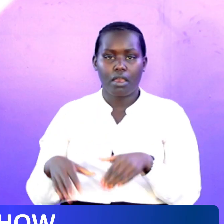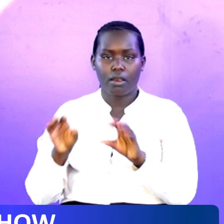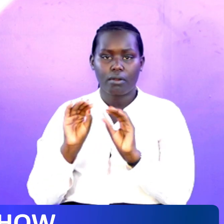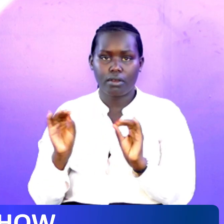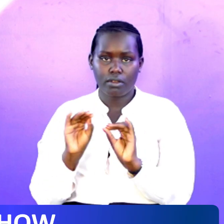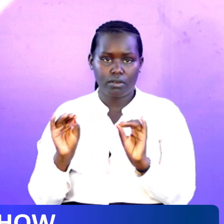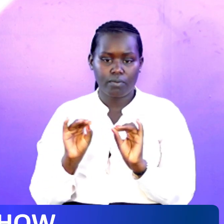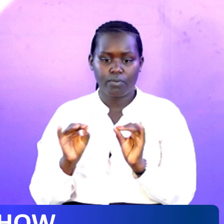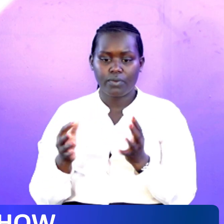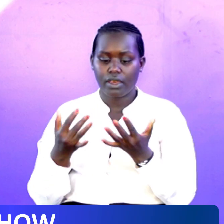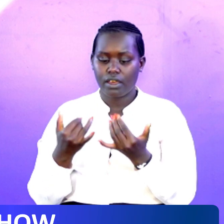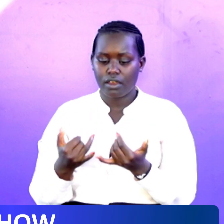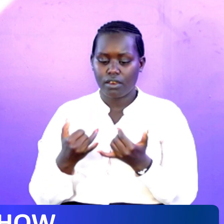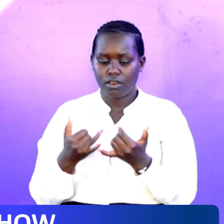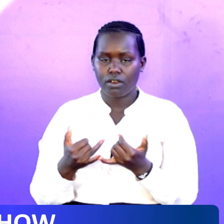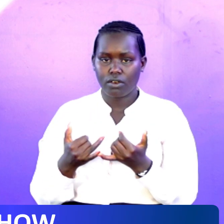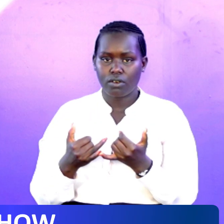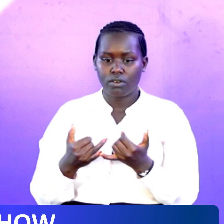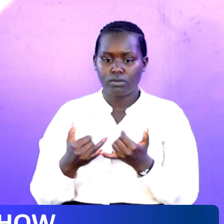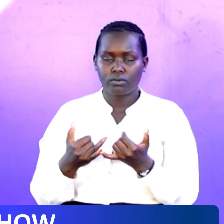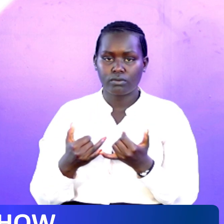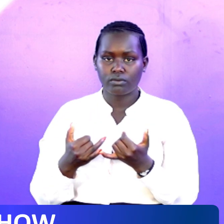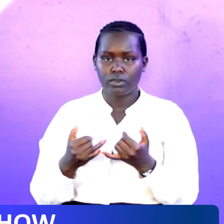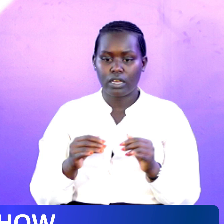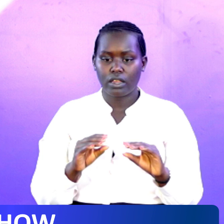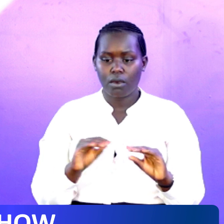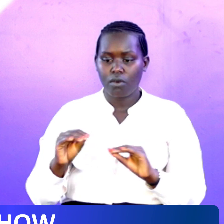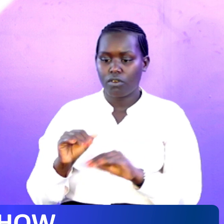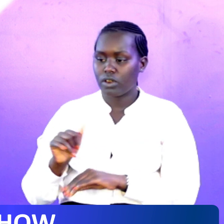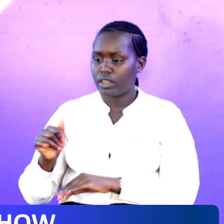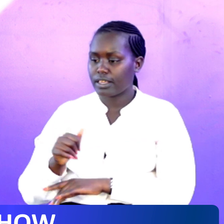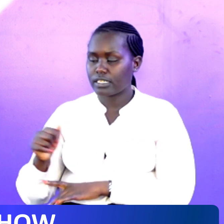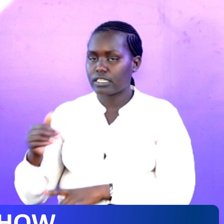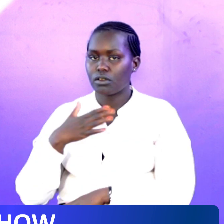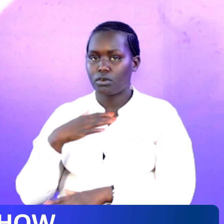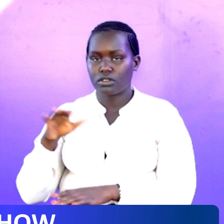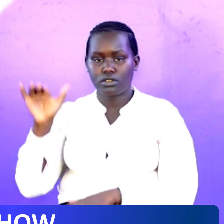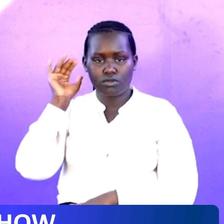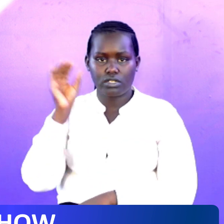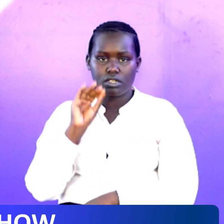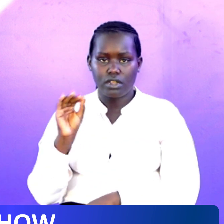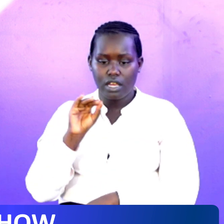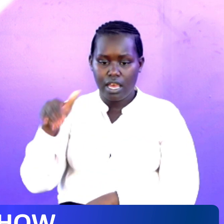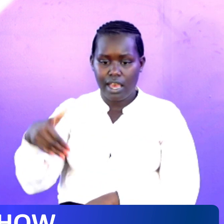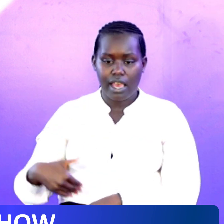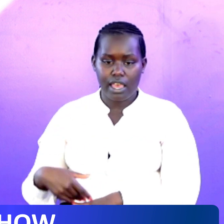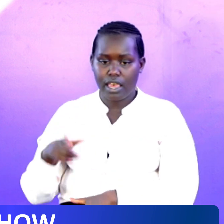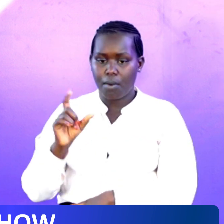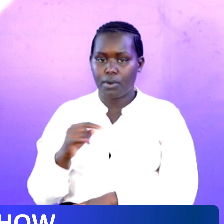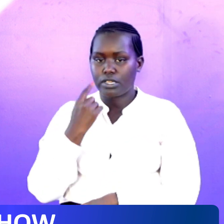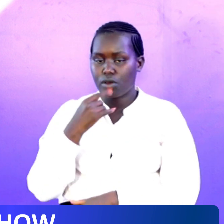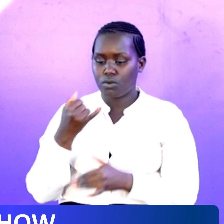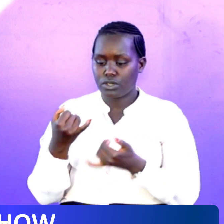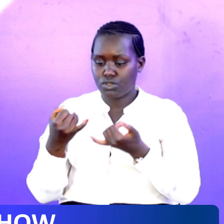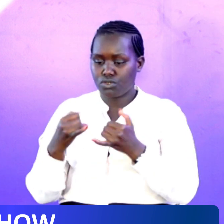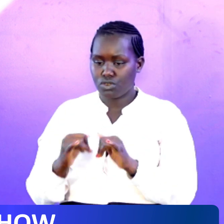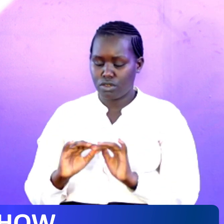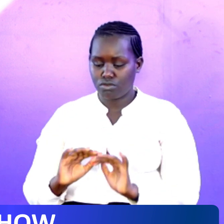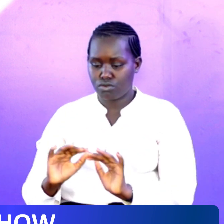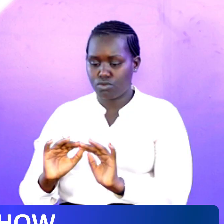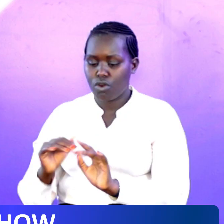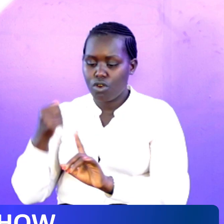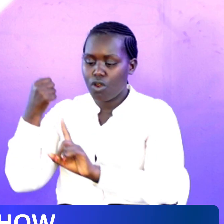are turning their eye, they are turning on the other side and not wanting to listen. A young person who is trying to push for democracy, what are you